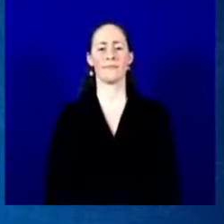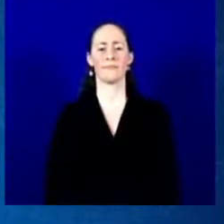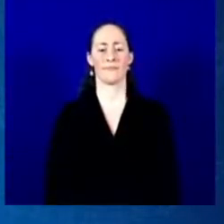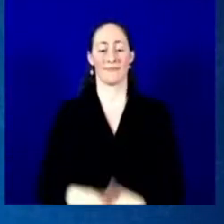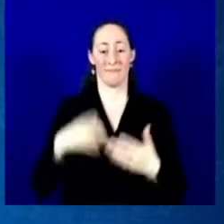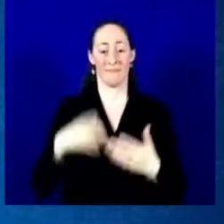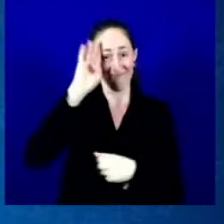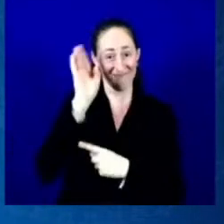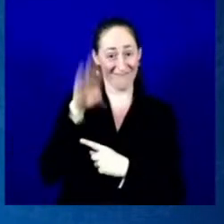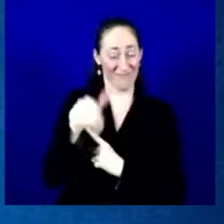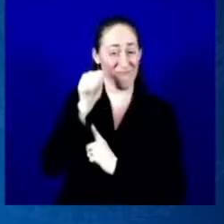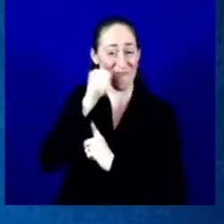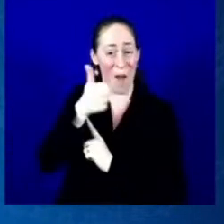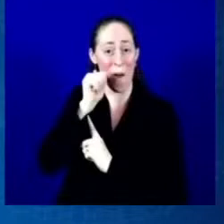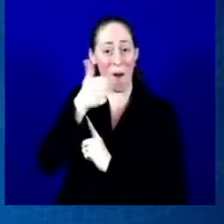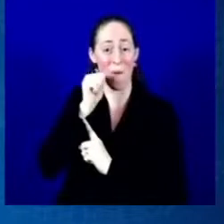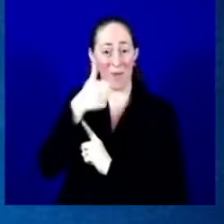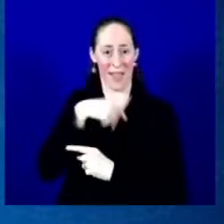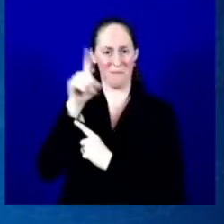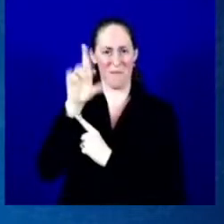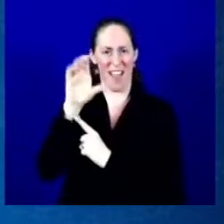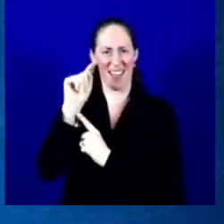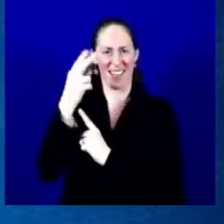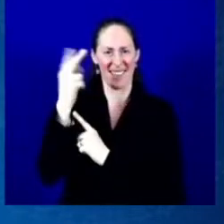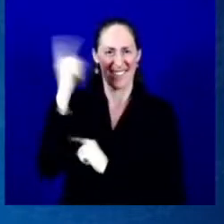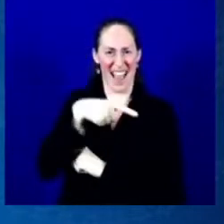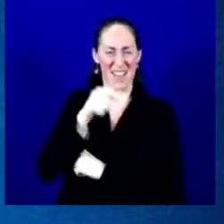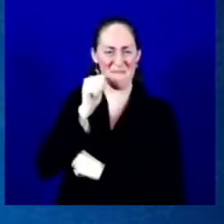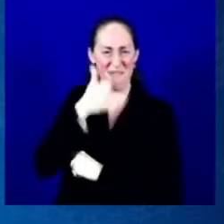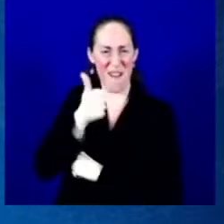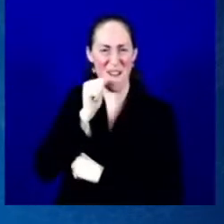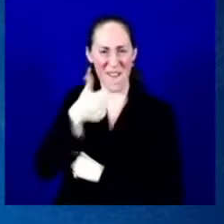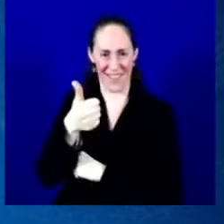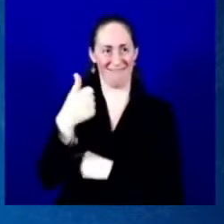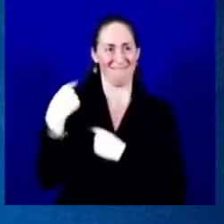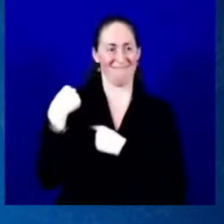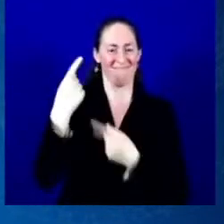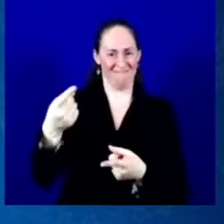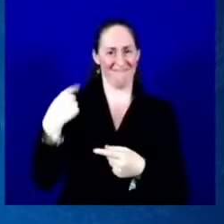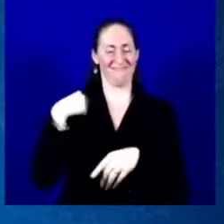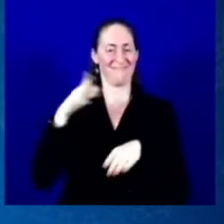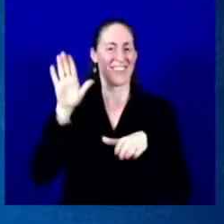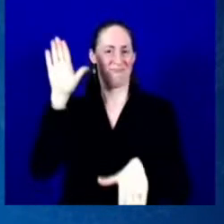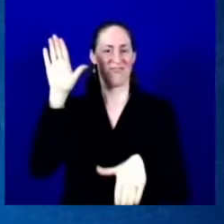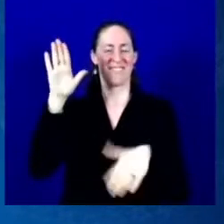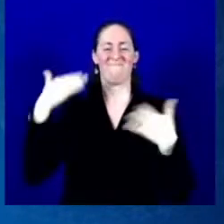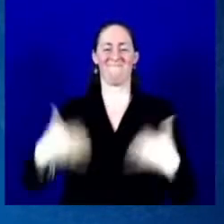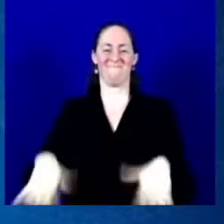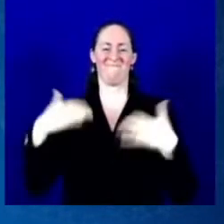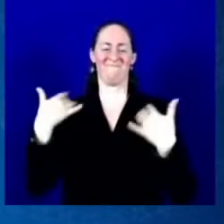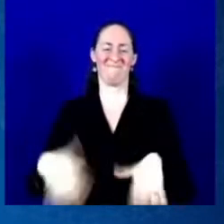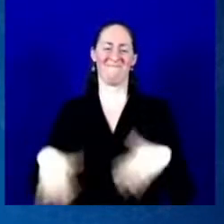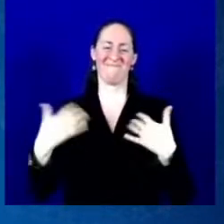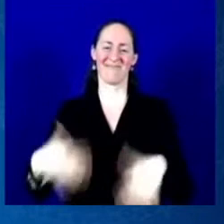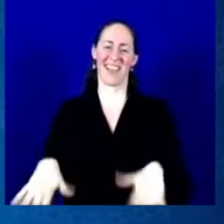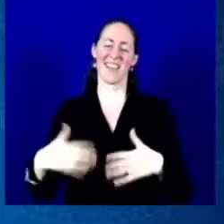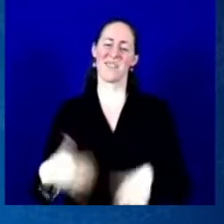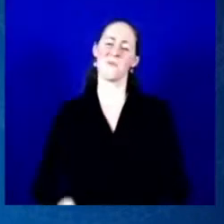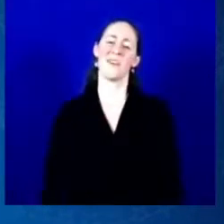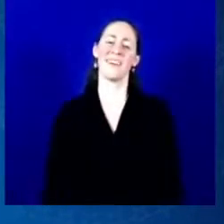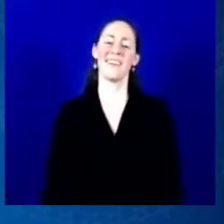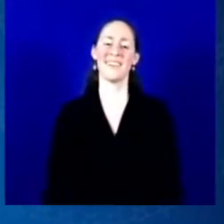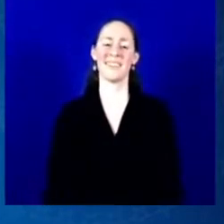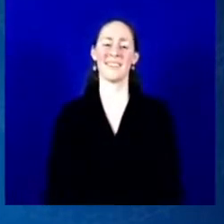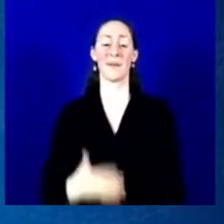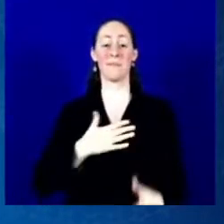administration. 100 days since I took the oath of office and lifted my hand off our family Bible and inherited